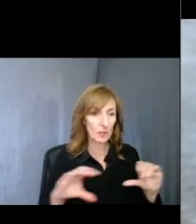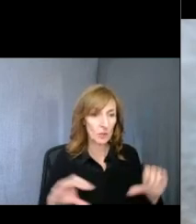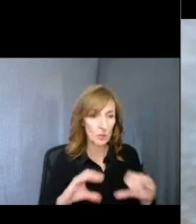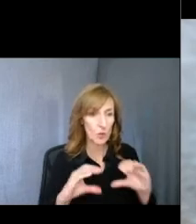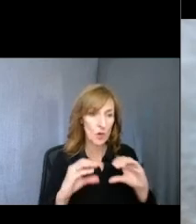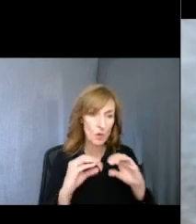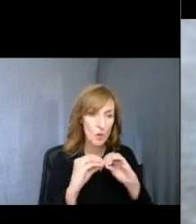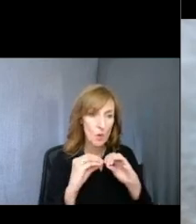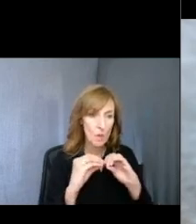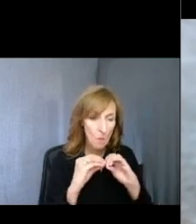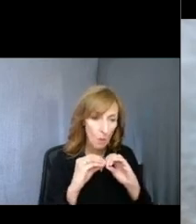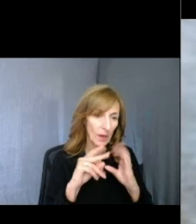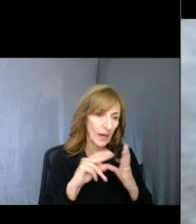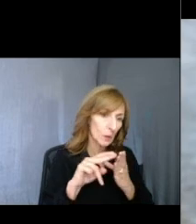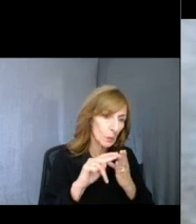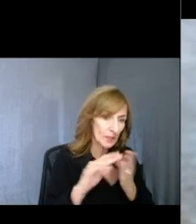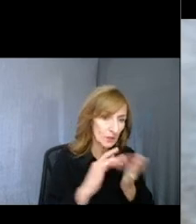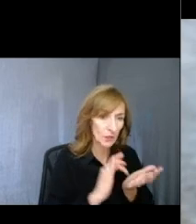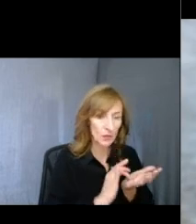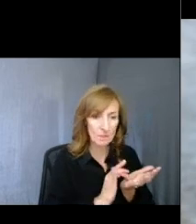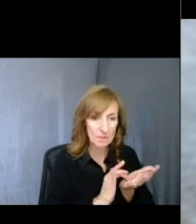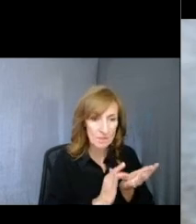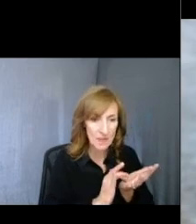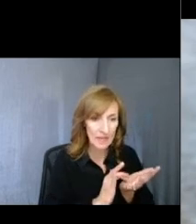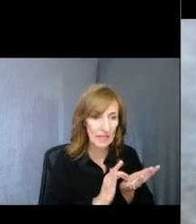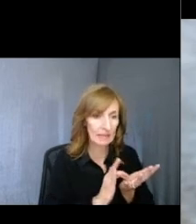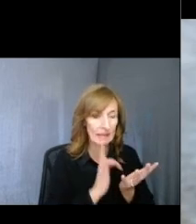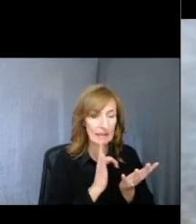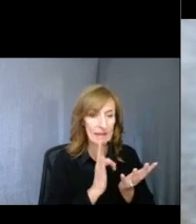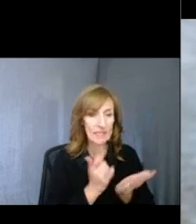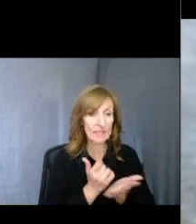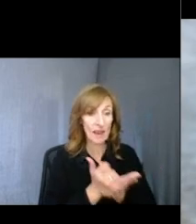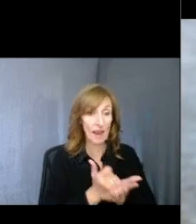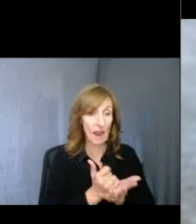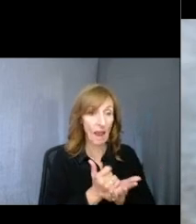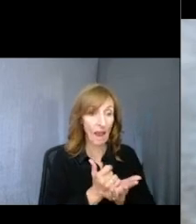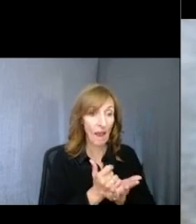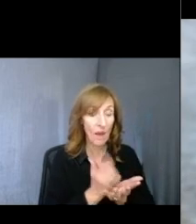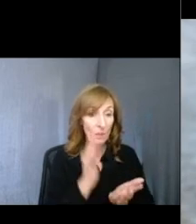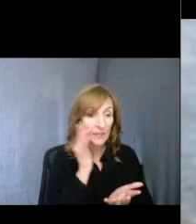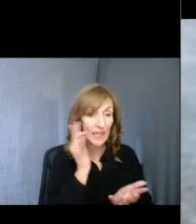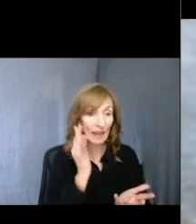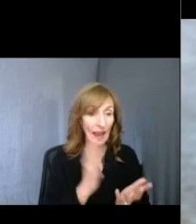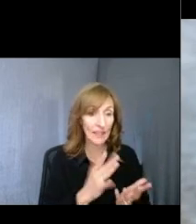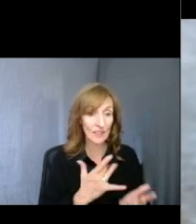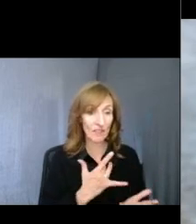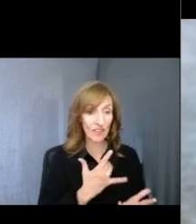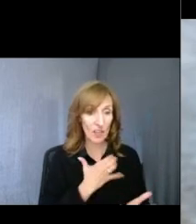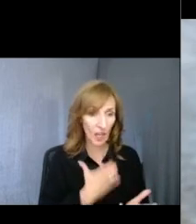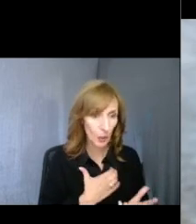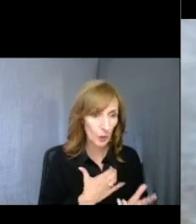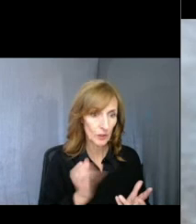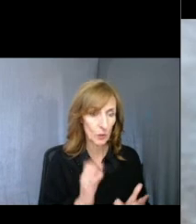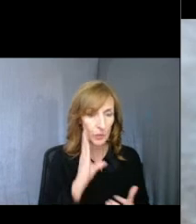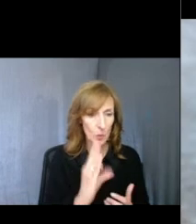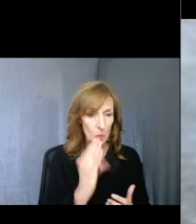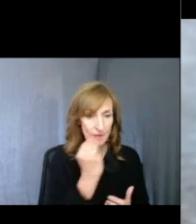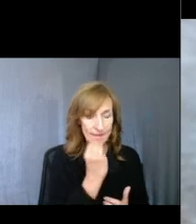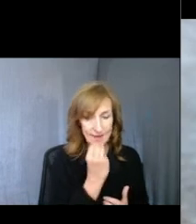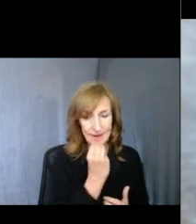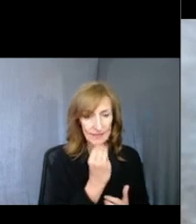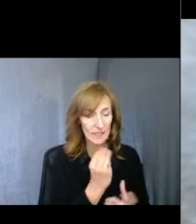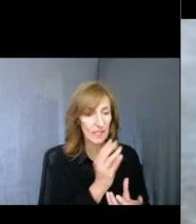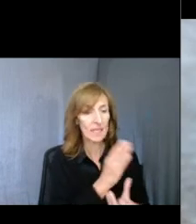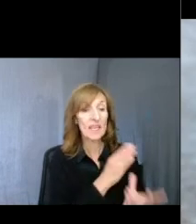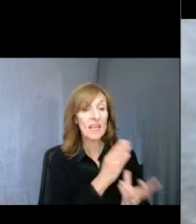use that medication better. And now that ultimately led, not necessarily just from me, but that ultimately led to having